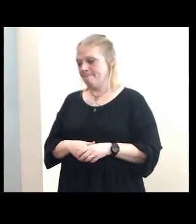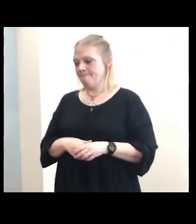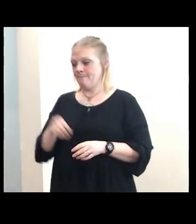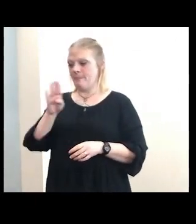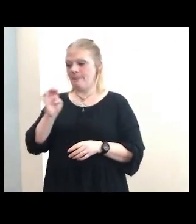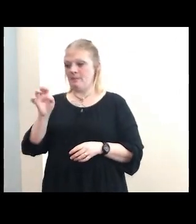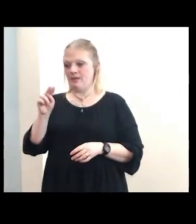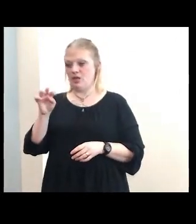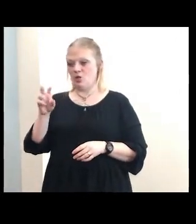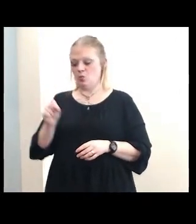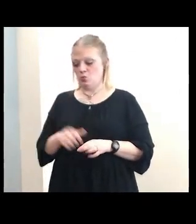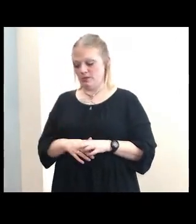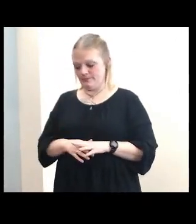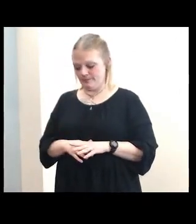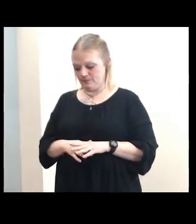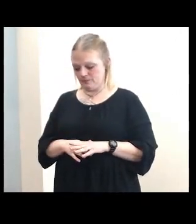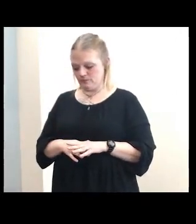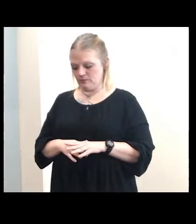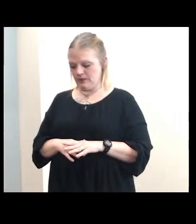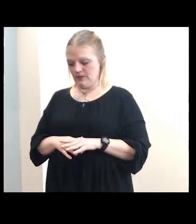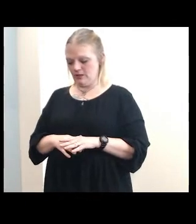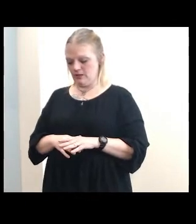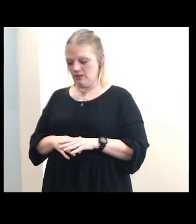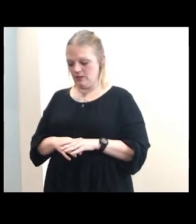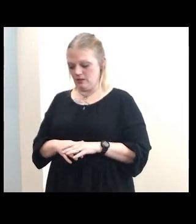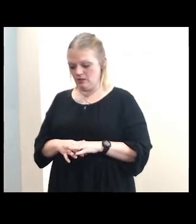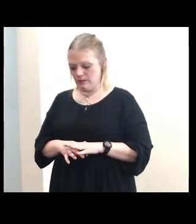B News, Ethan Powers.